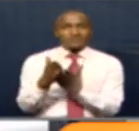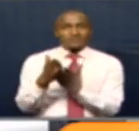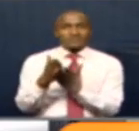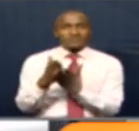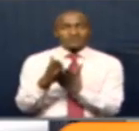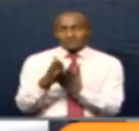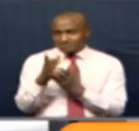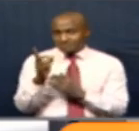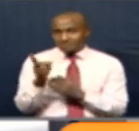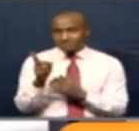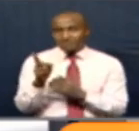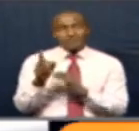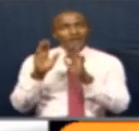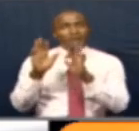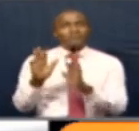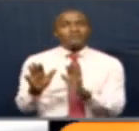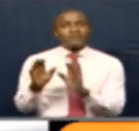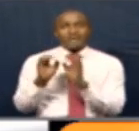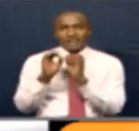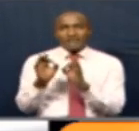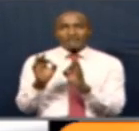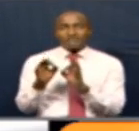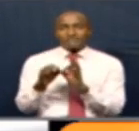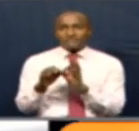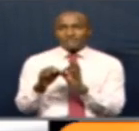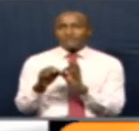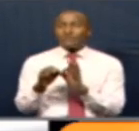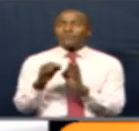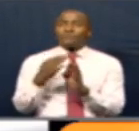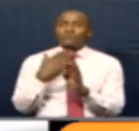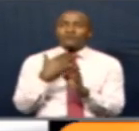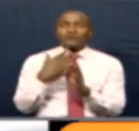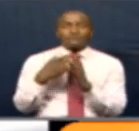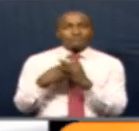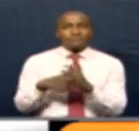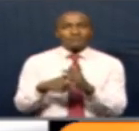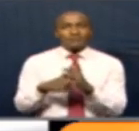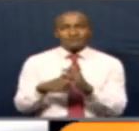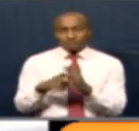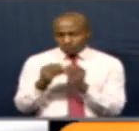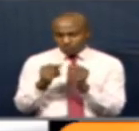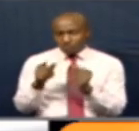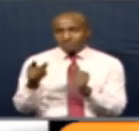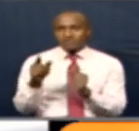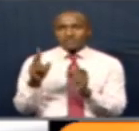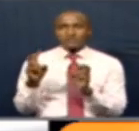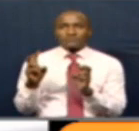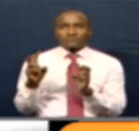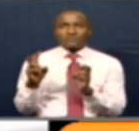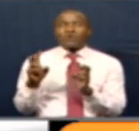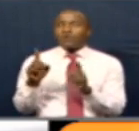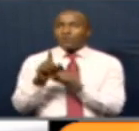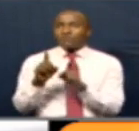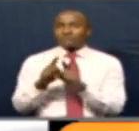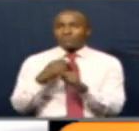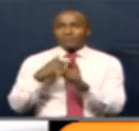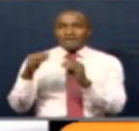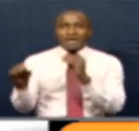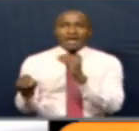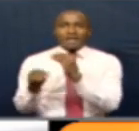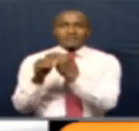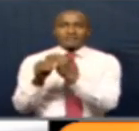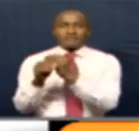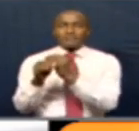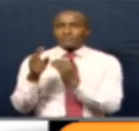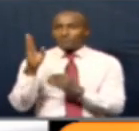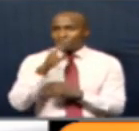to be crucial if we're going to even just begin to deal with the waste. I may also want to add, the waste